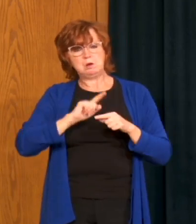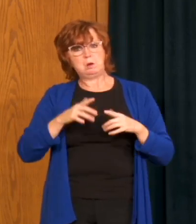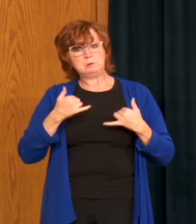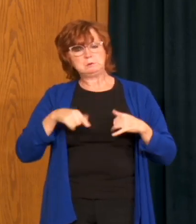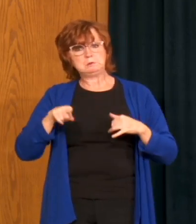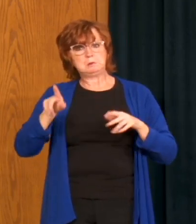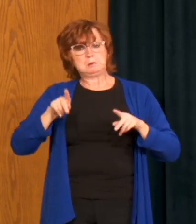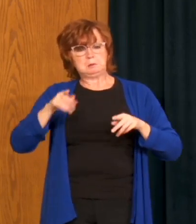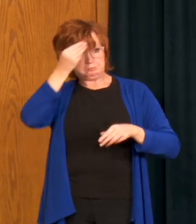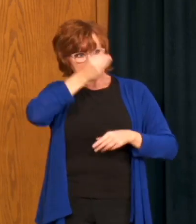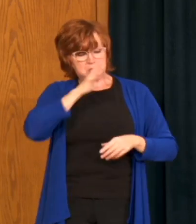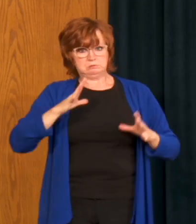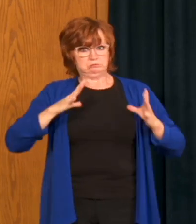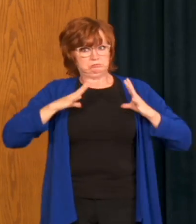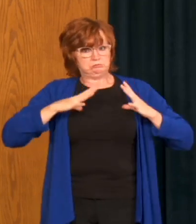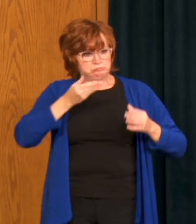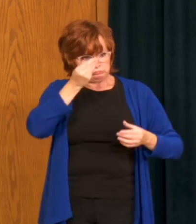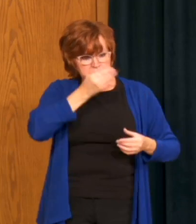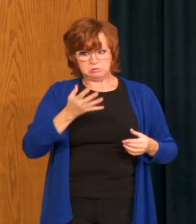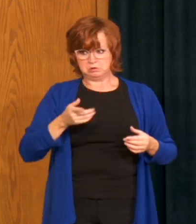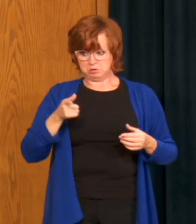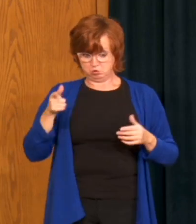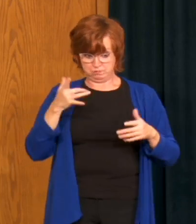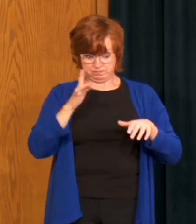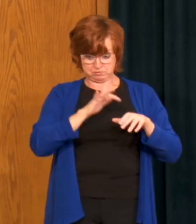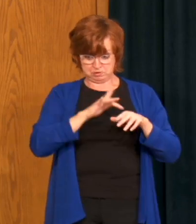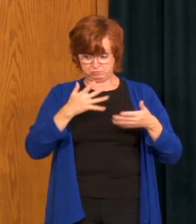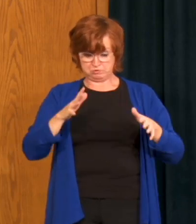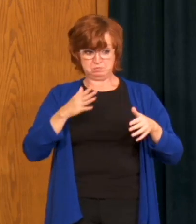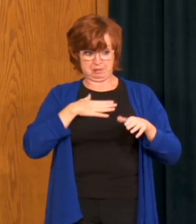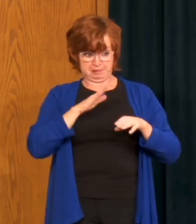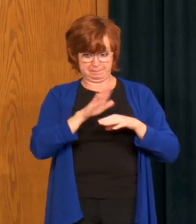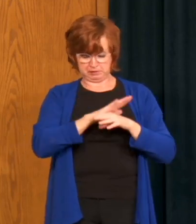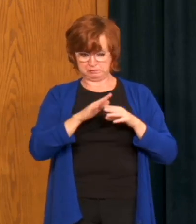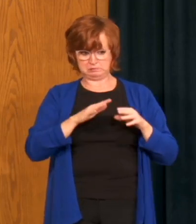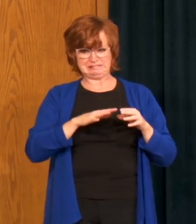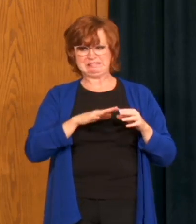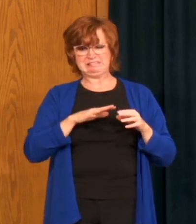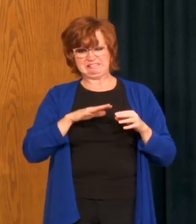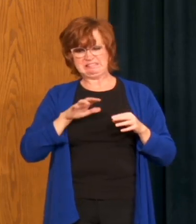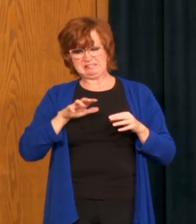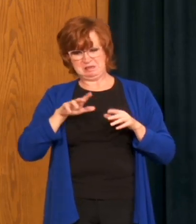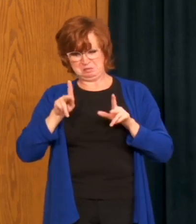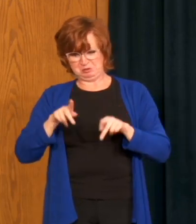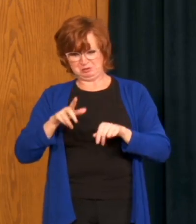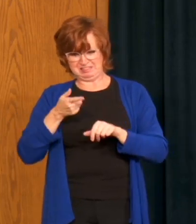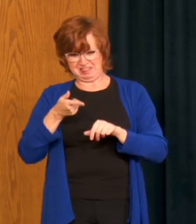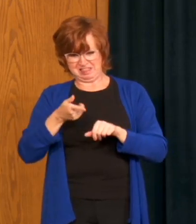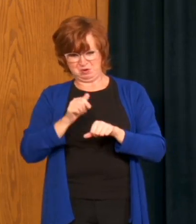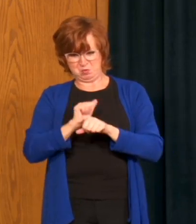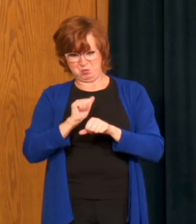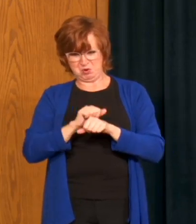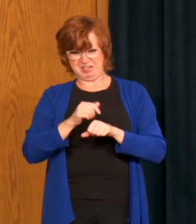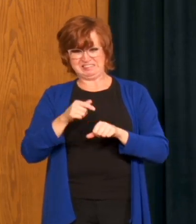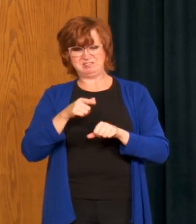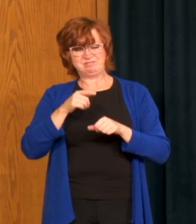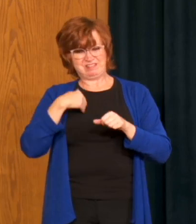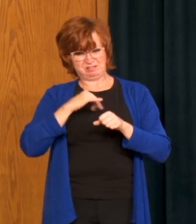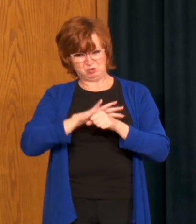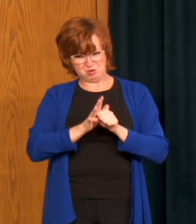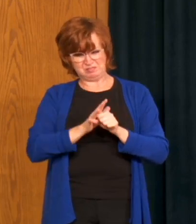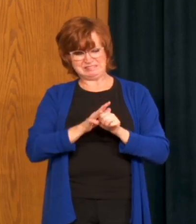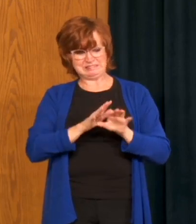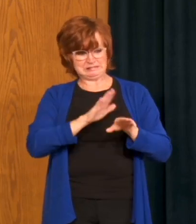it's just raising the awareness that if you have been to any of these businesses, you may need to be aware for a couple of weeks